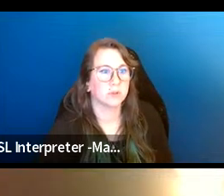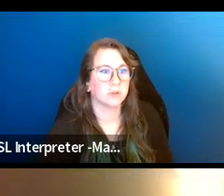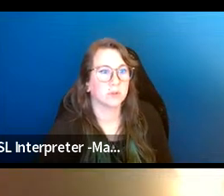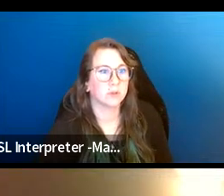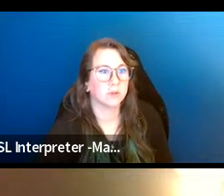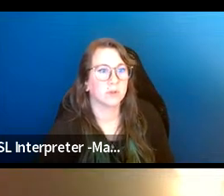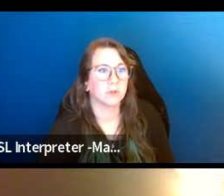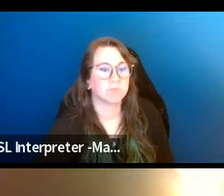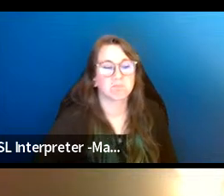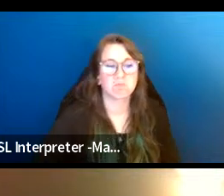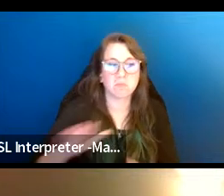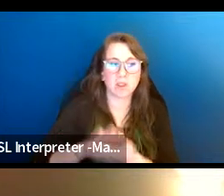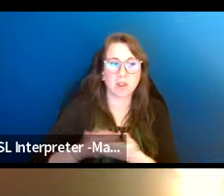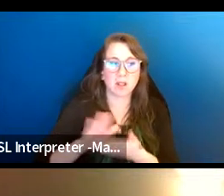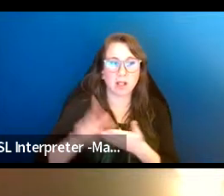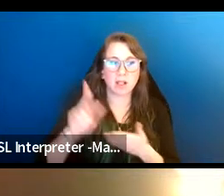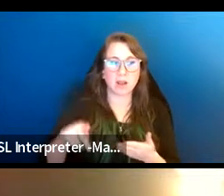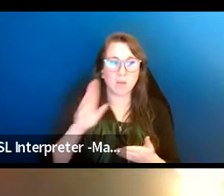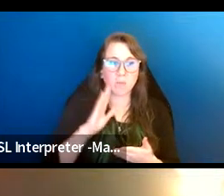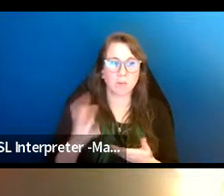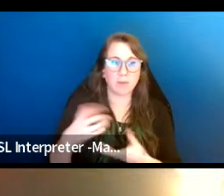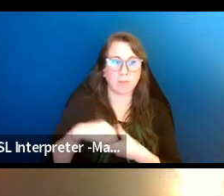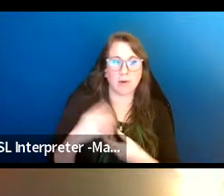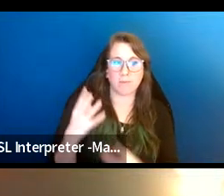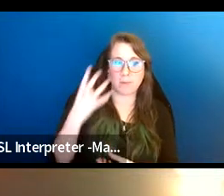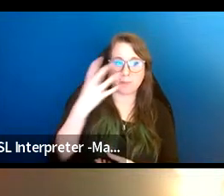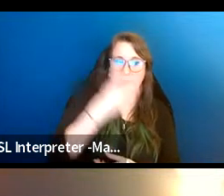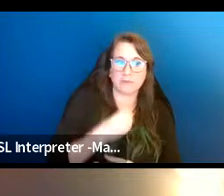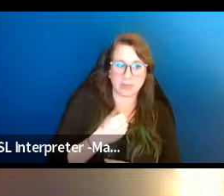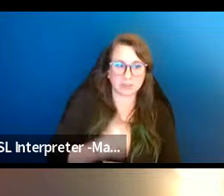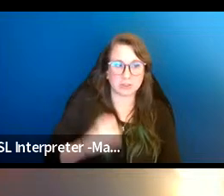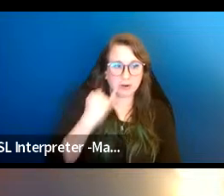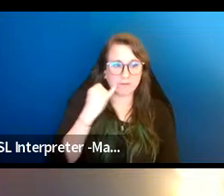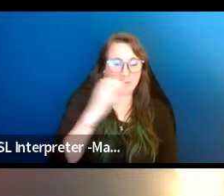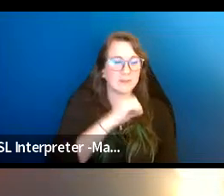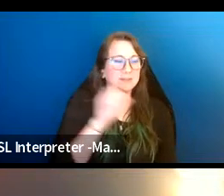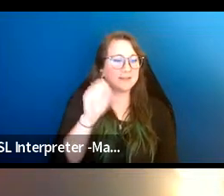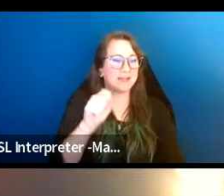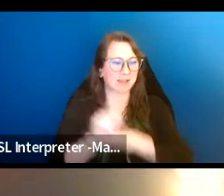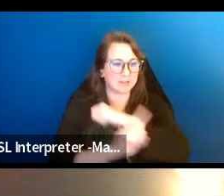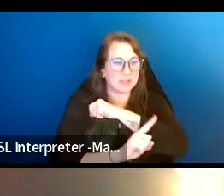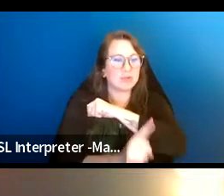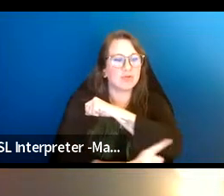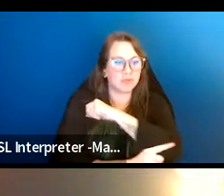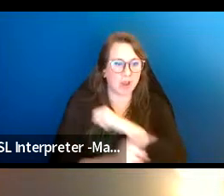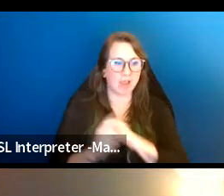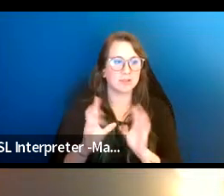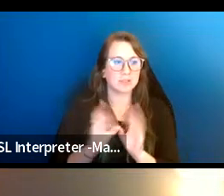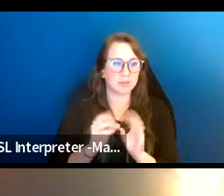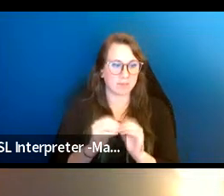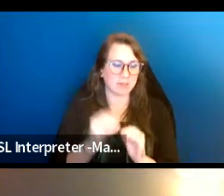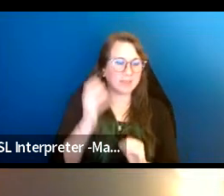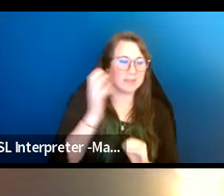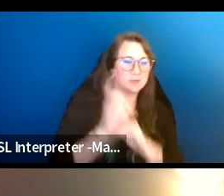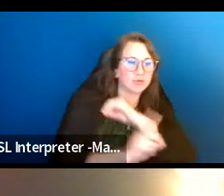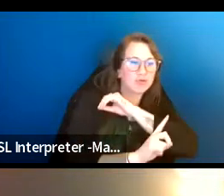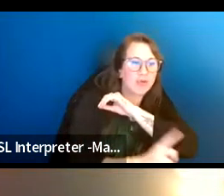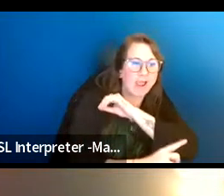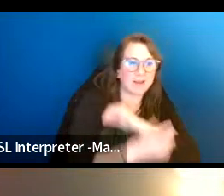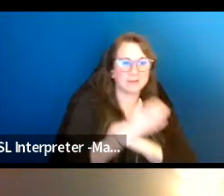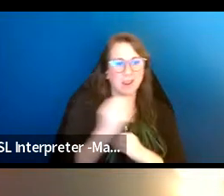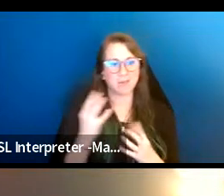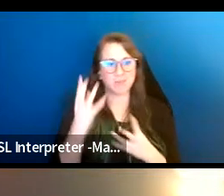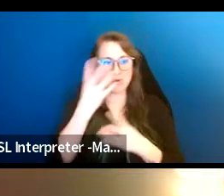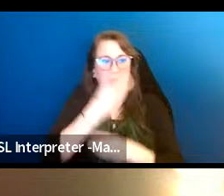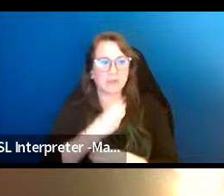The cleanup would be part of the beautification committee, correct? Sorry if I missed that. Yes, trash committee. So beautification, trash and beautification.